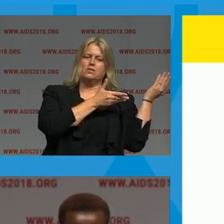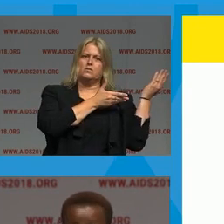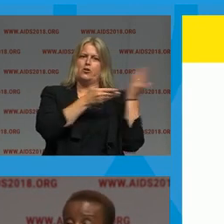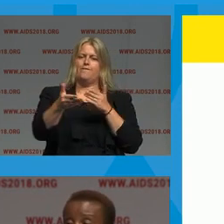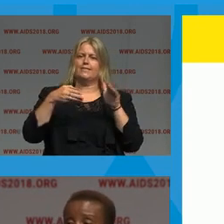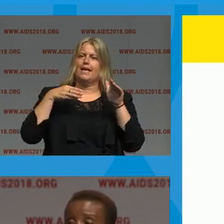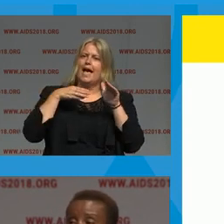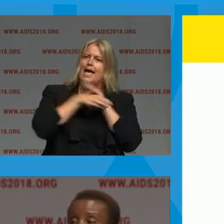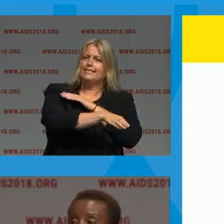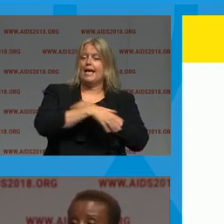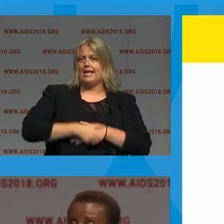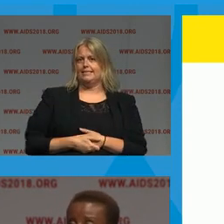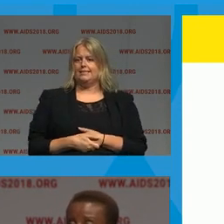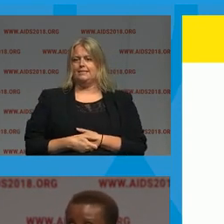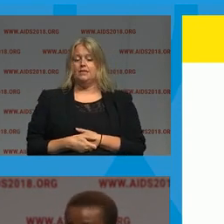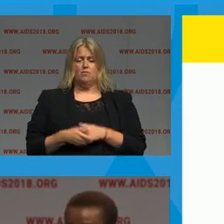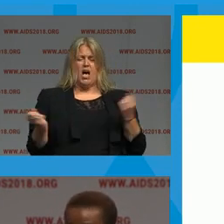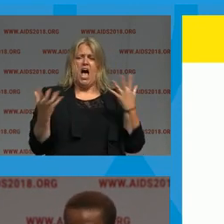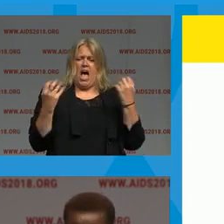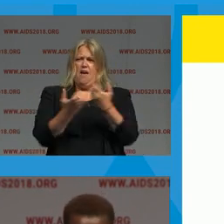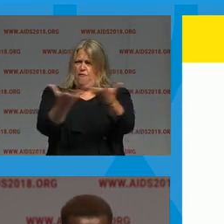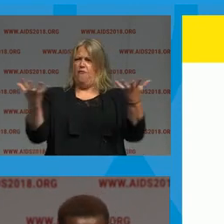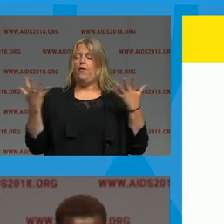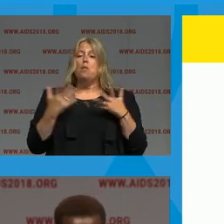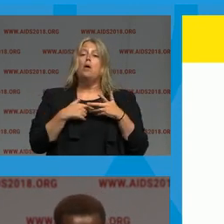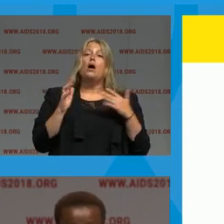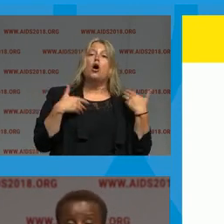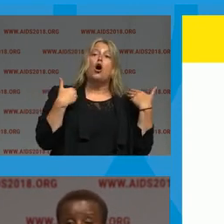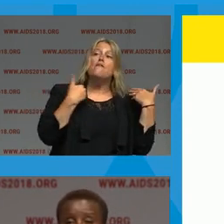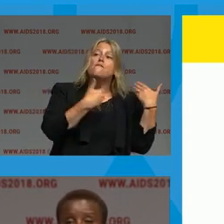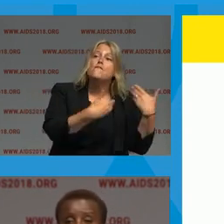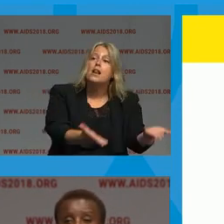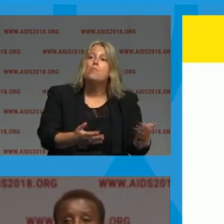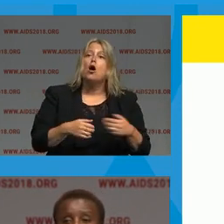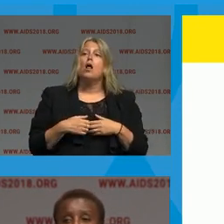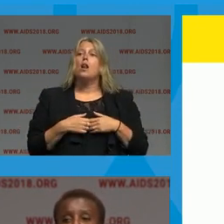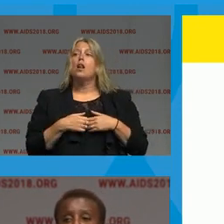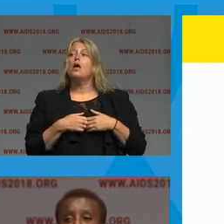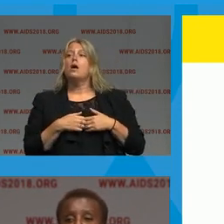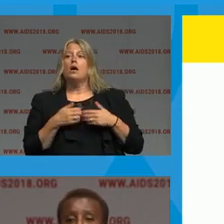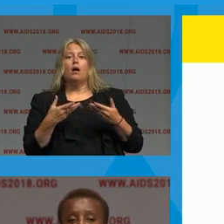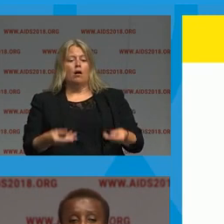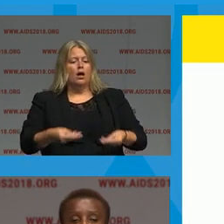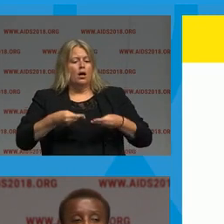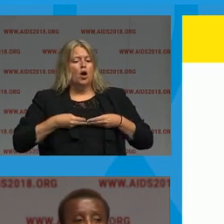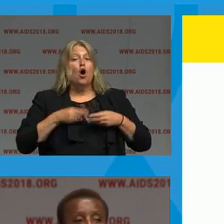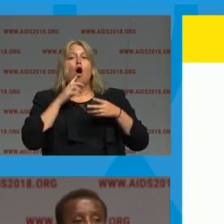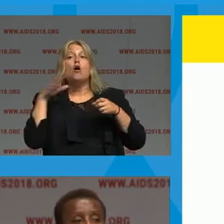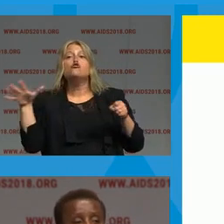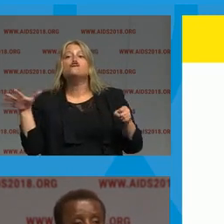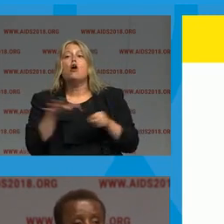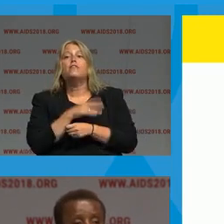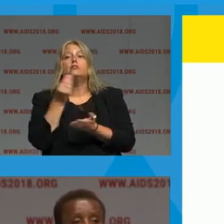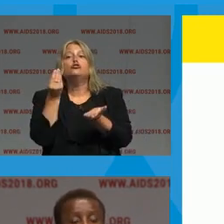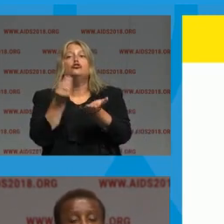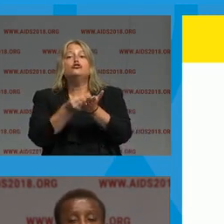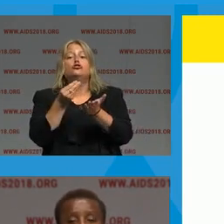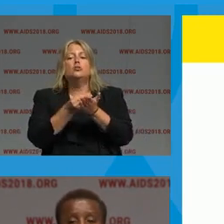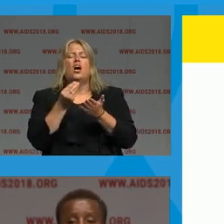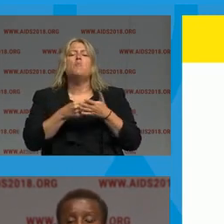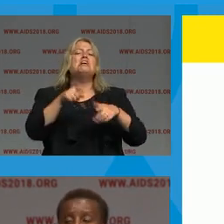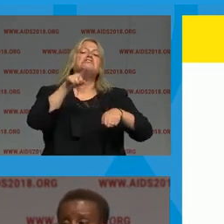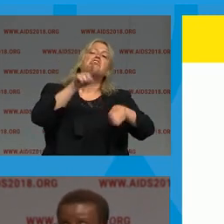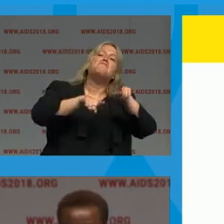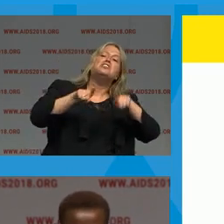is going to be availability of services, is going to be coverage of services, because you cannot differentiate and